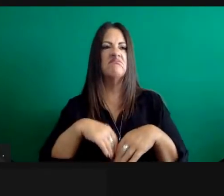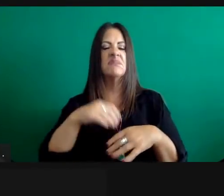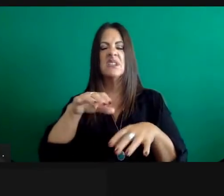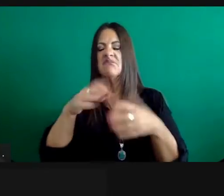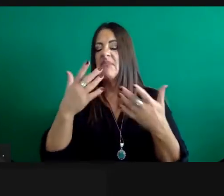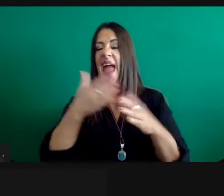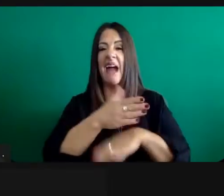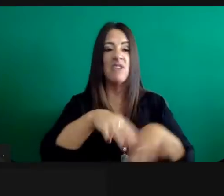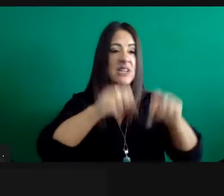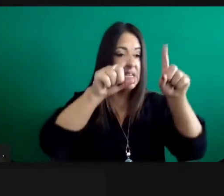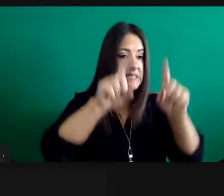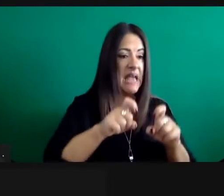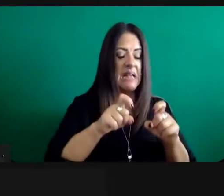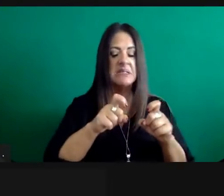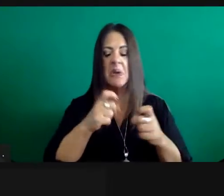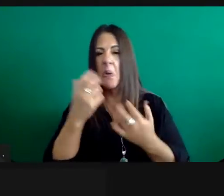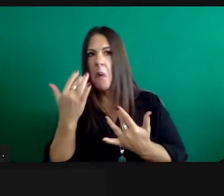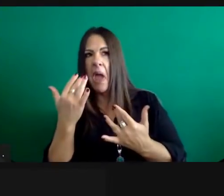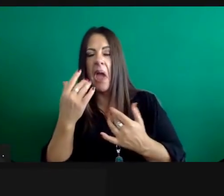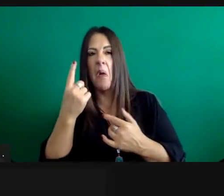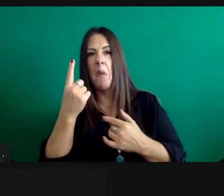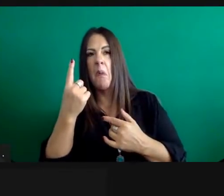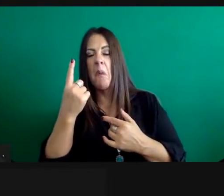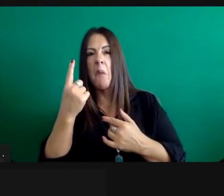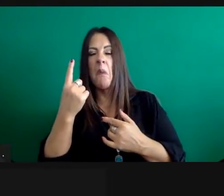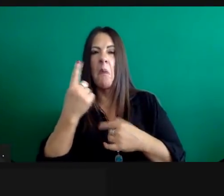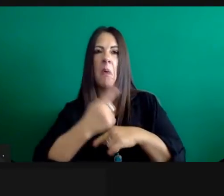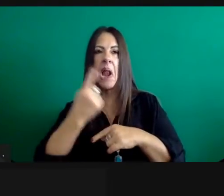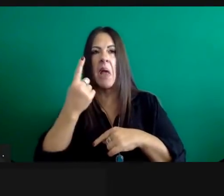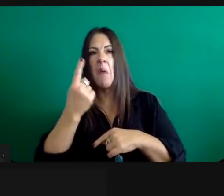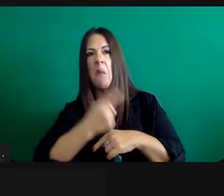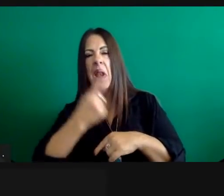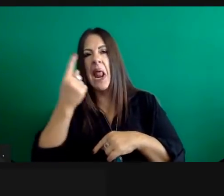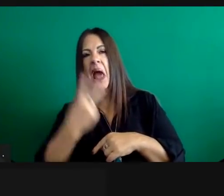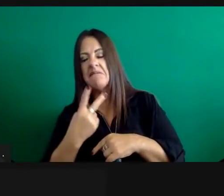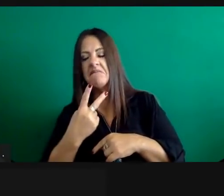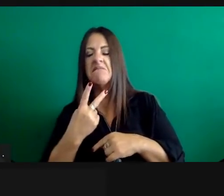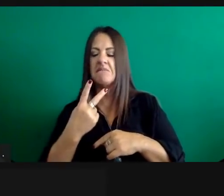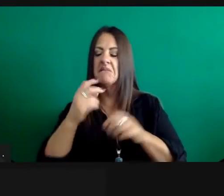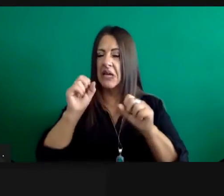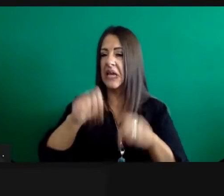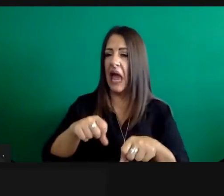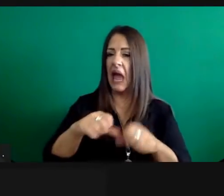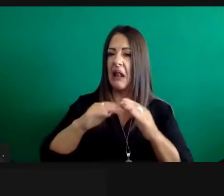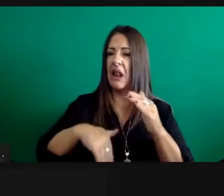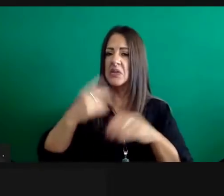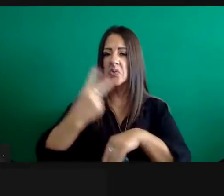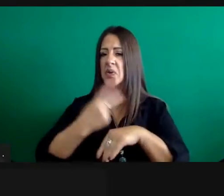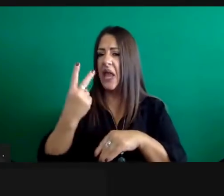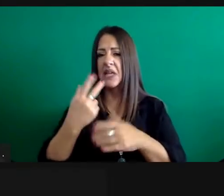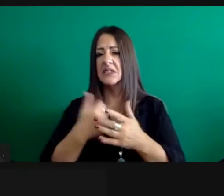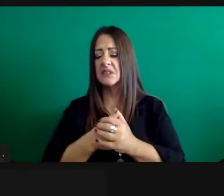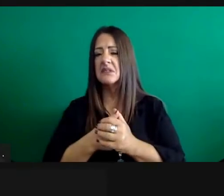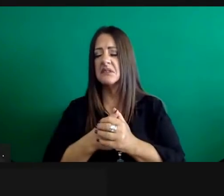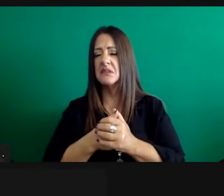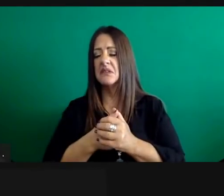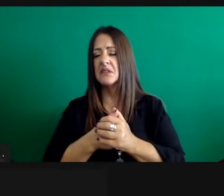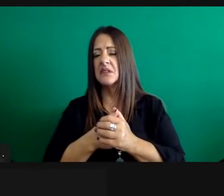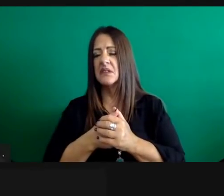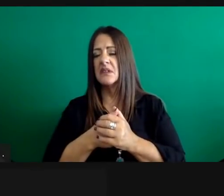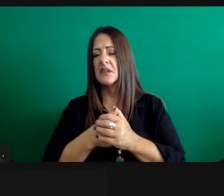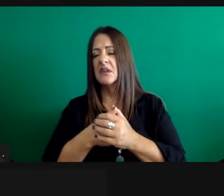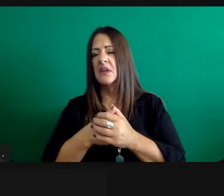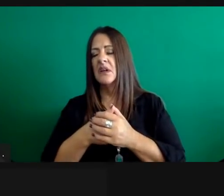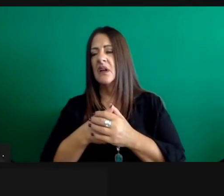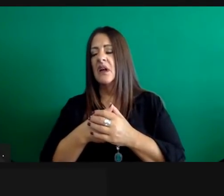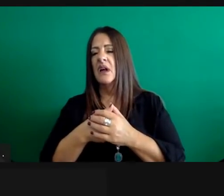1.3 days for most of our tests coming back, to now seeing that creep up above 1.7, closer to 2 days. And I'll